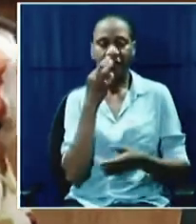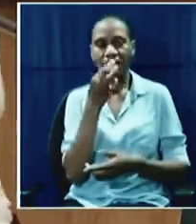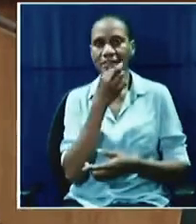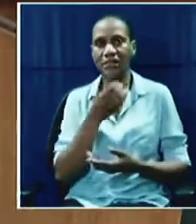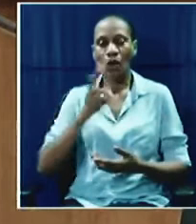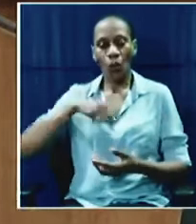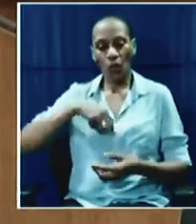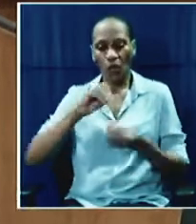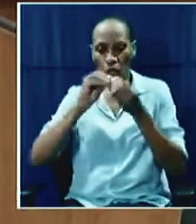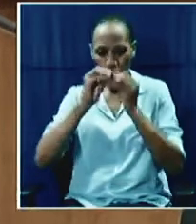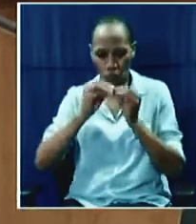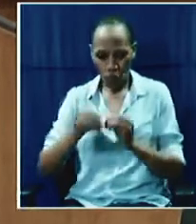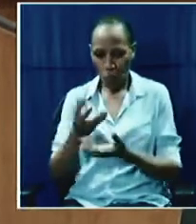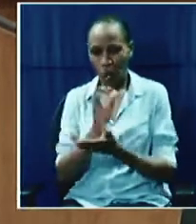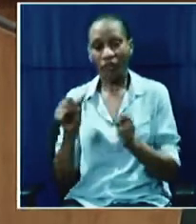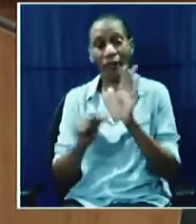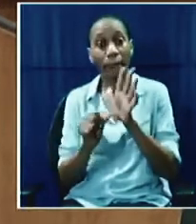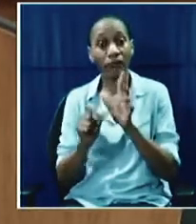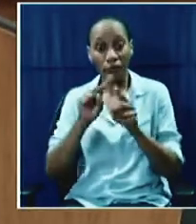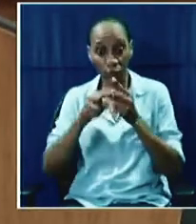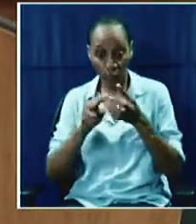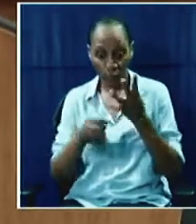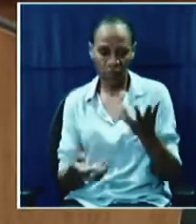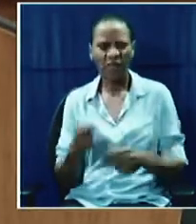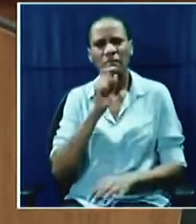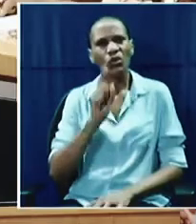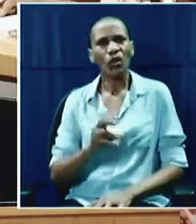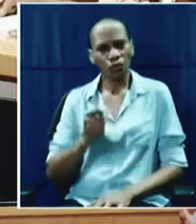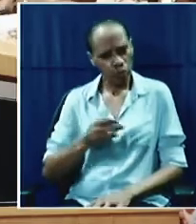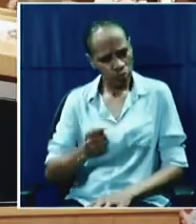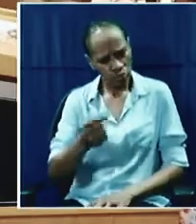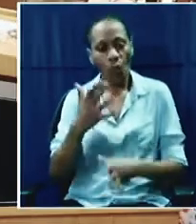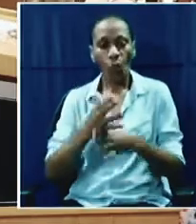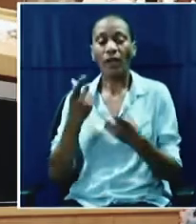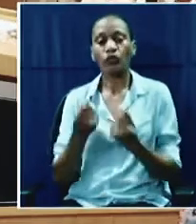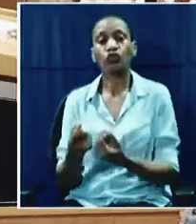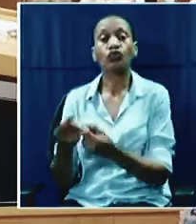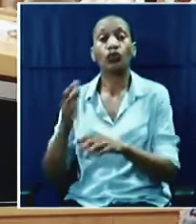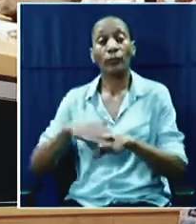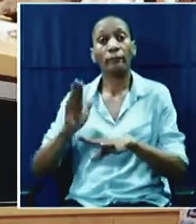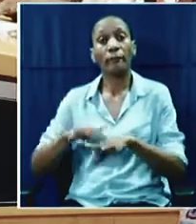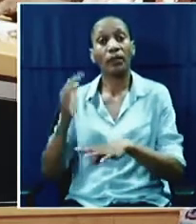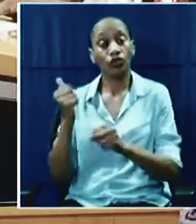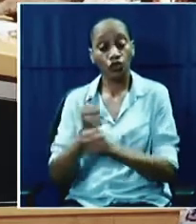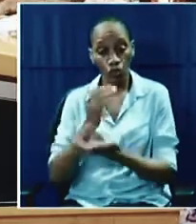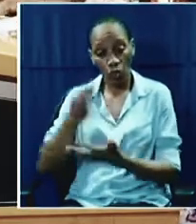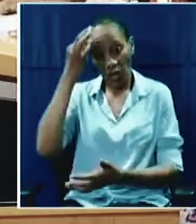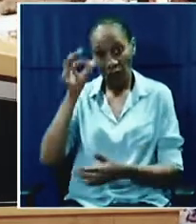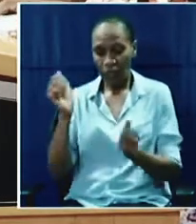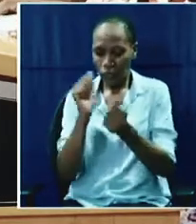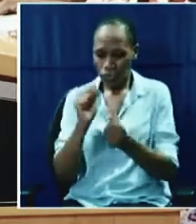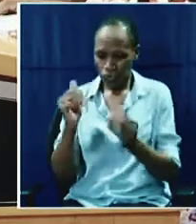the fundamentals. This means that we must accelerate our effort of creating a democratic government which